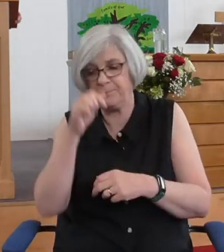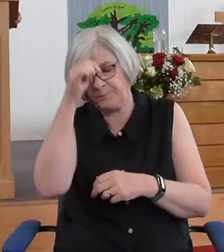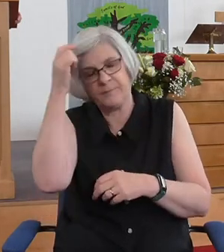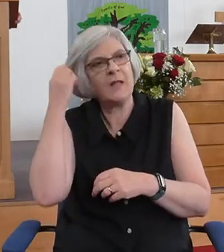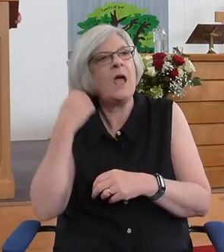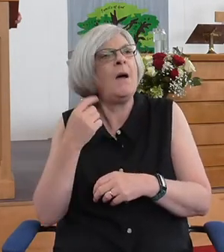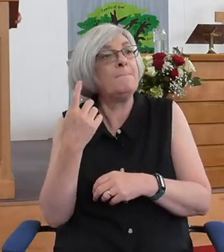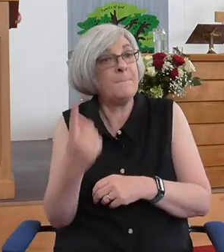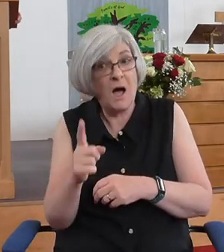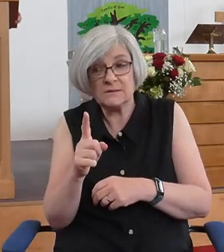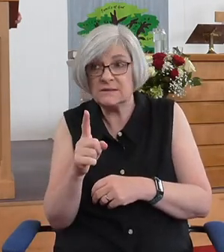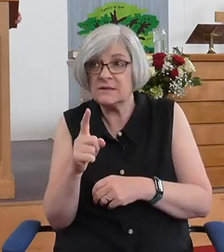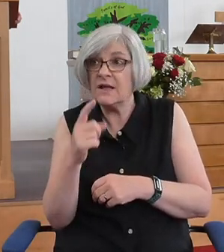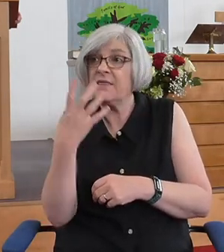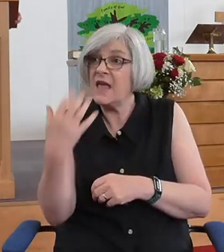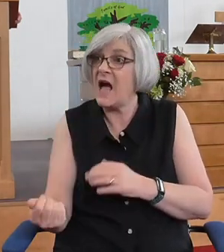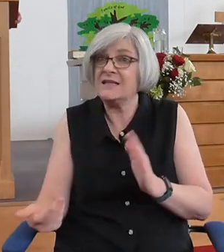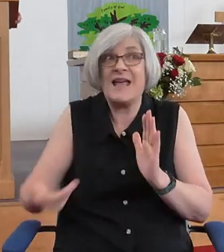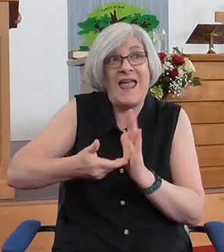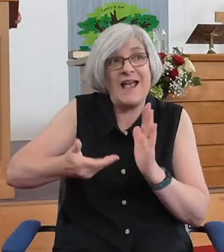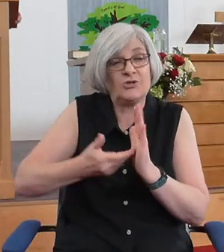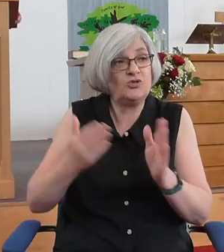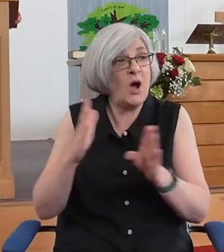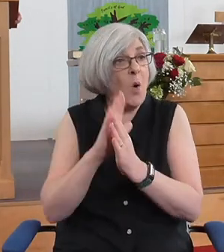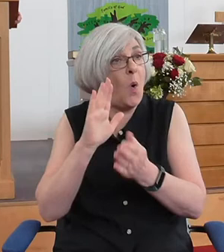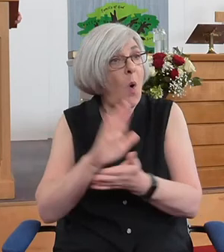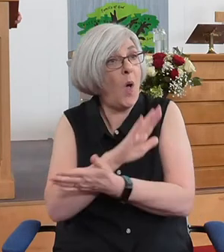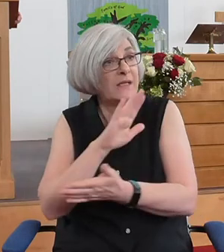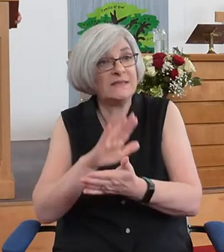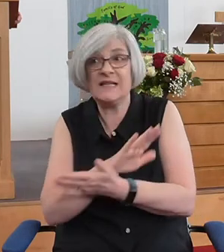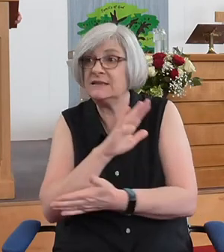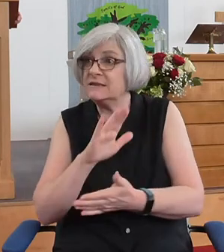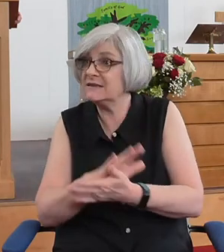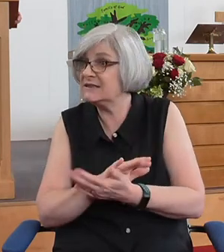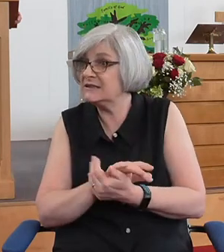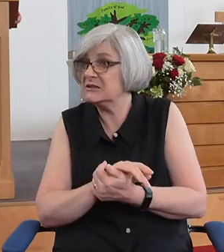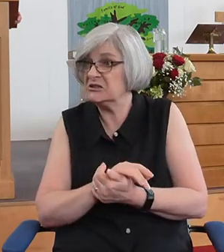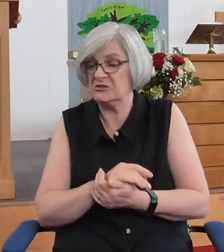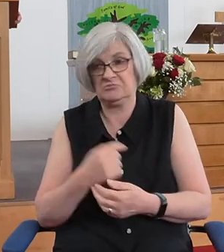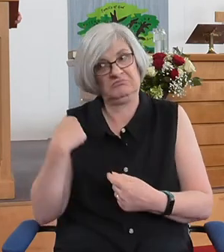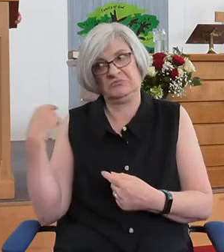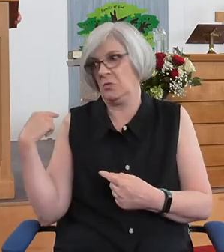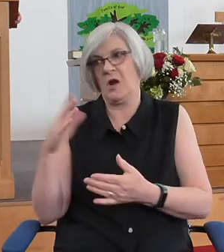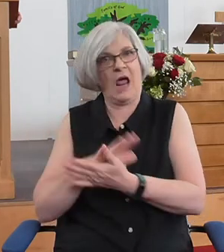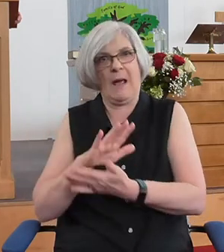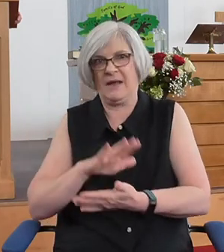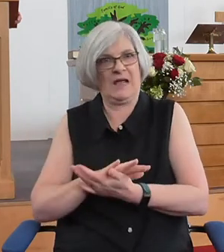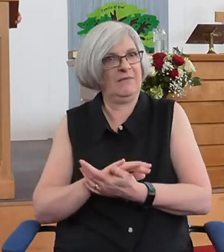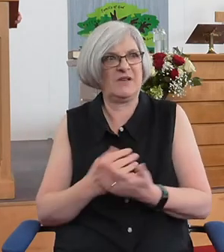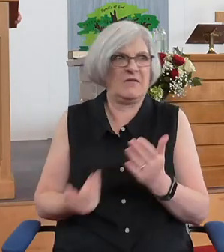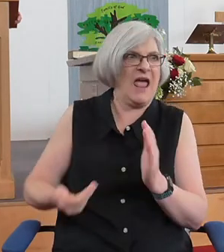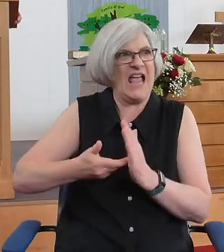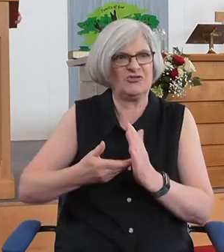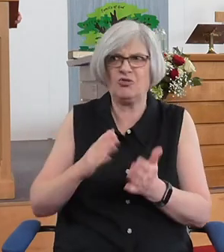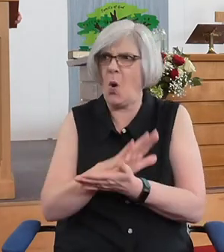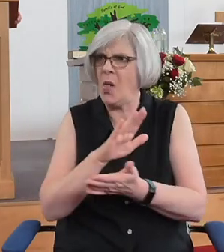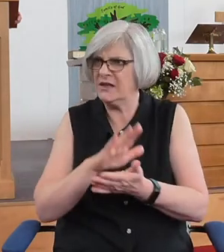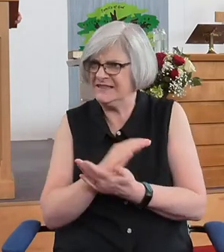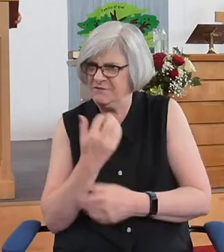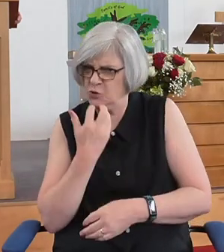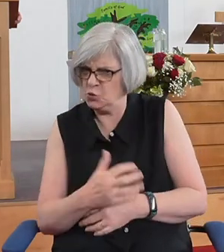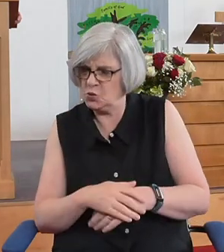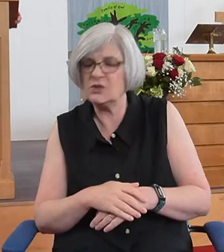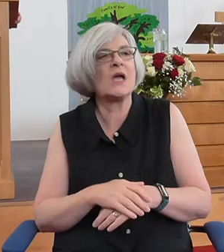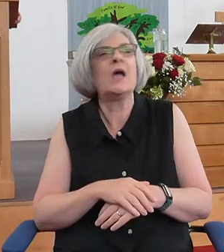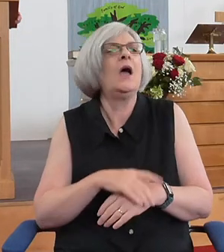They got extra holidays. Didn't please us all that much. But it wasn't the time